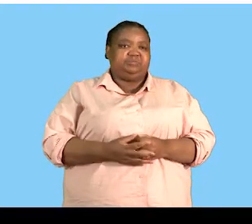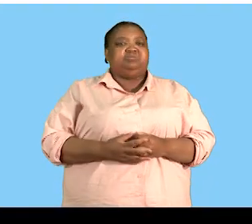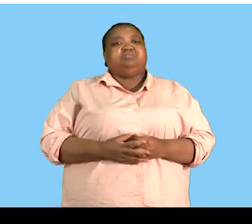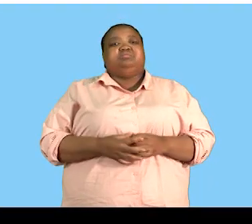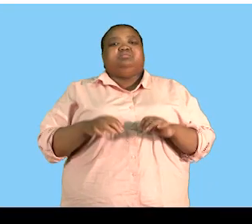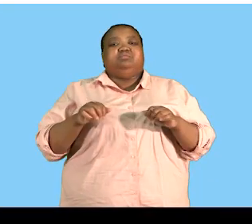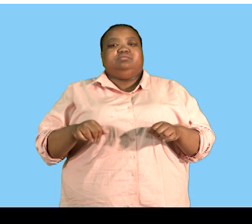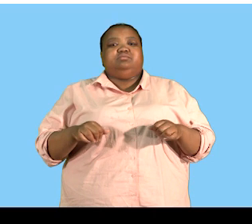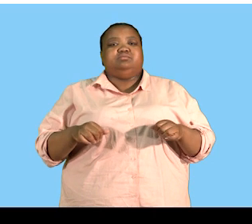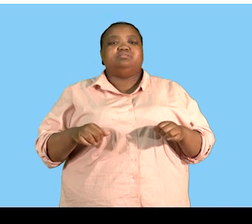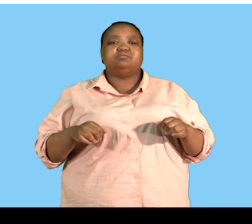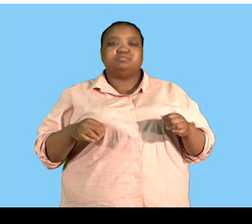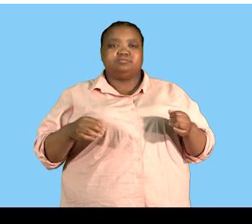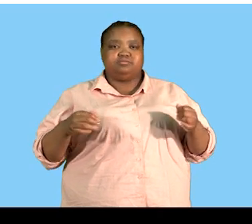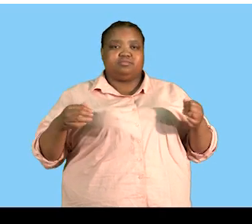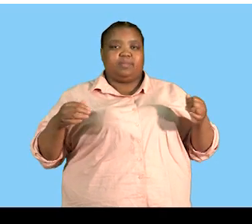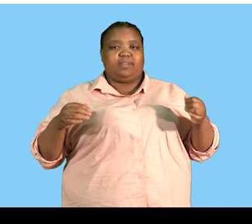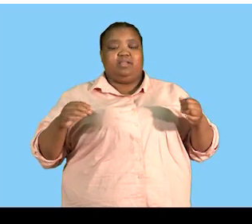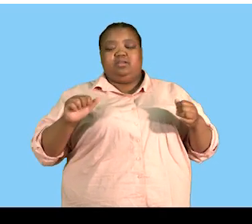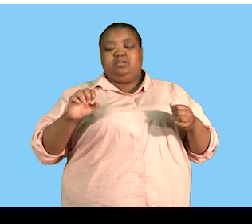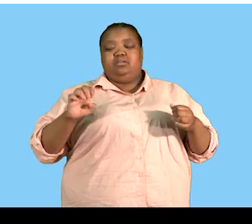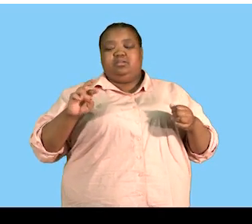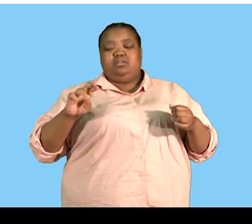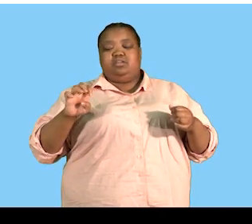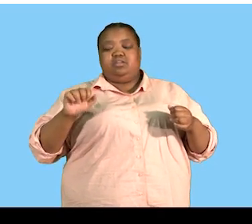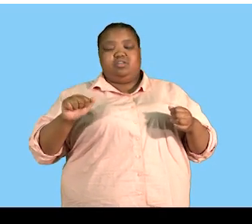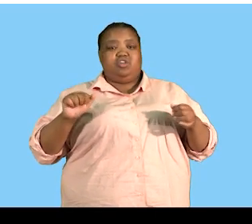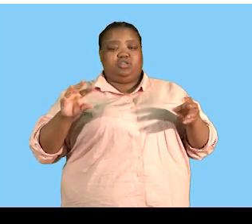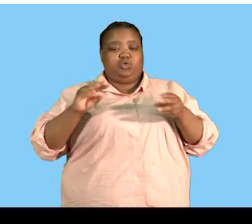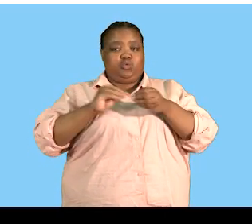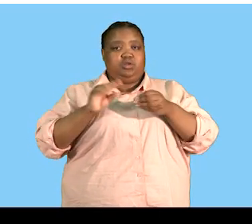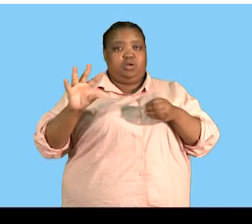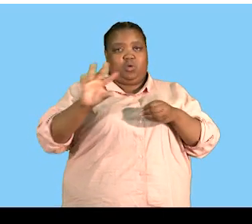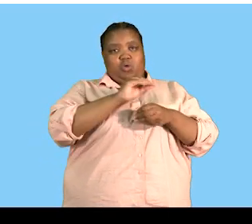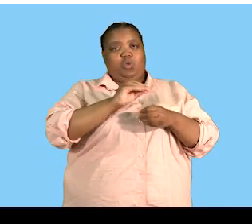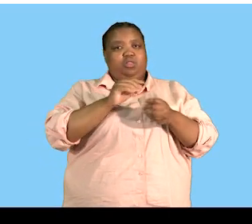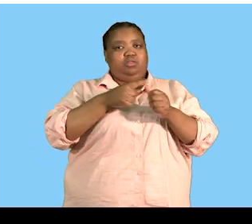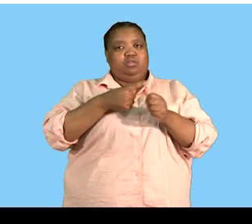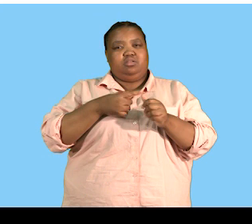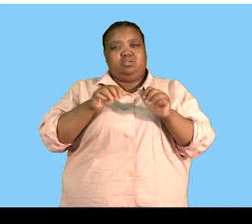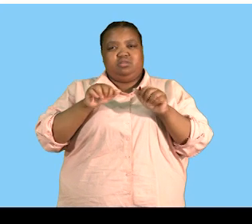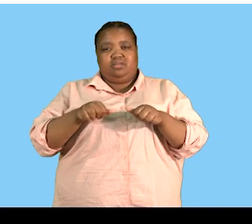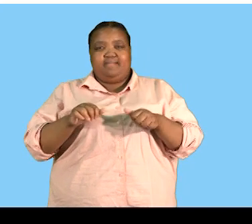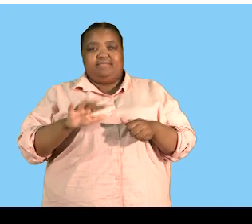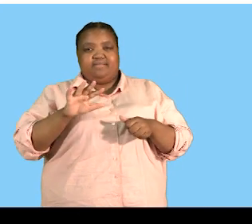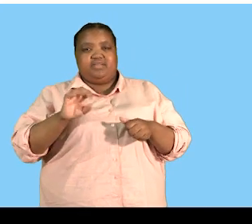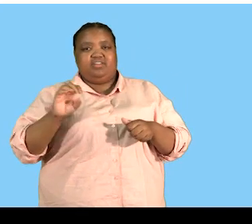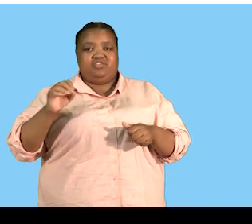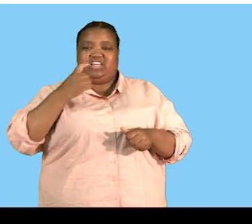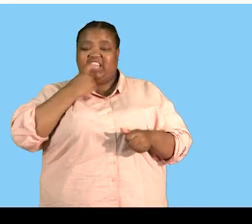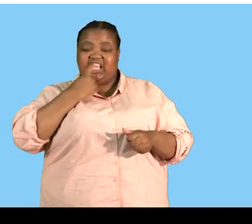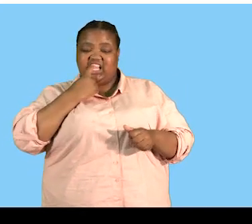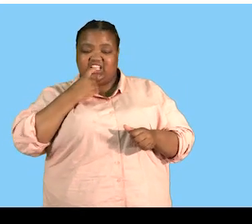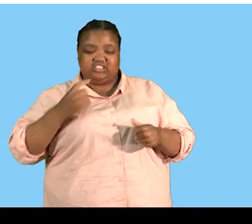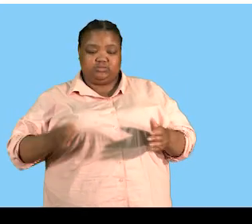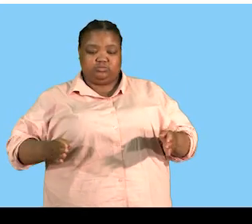Calculate the total surface area in centimeters squared of 500 bricks. Use the